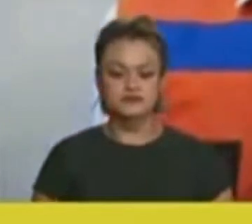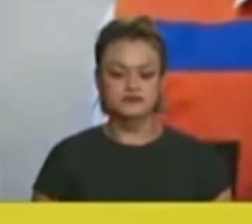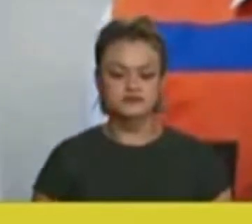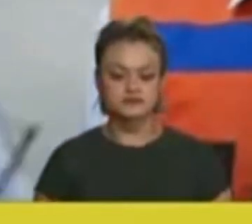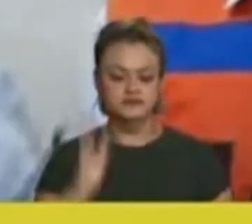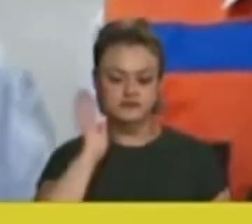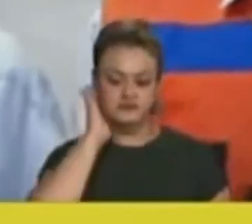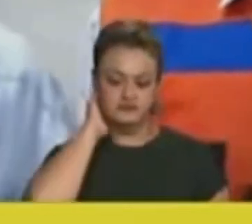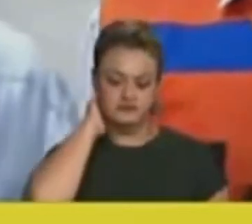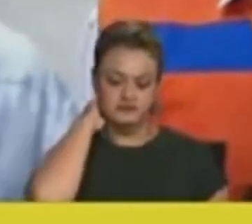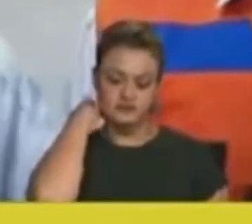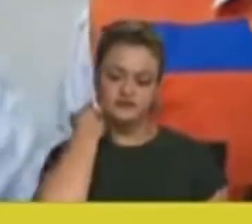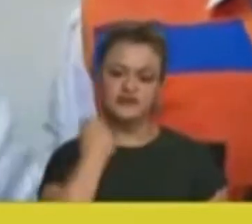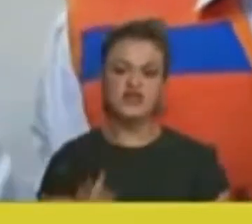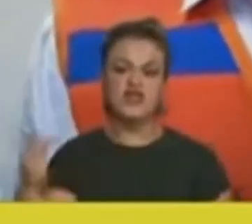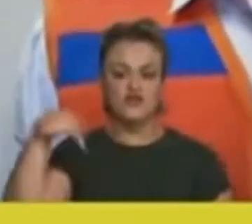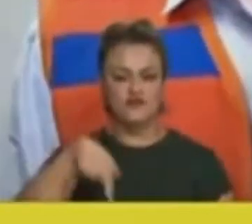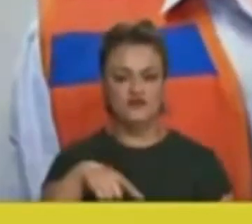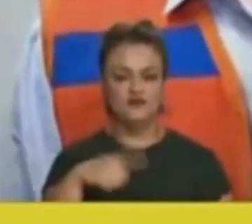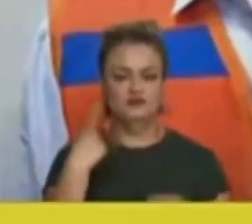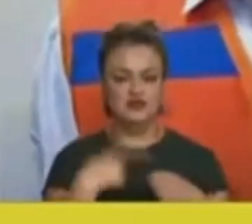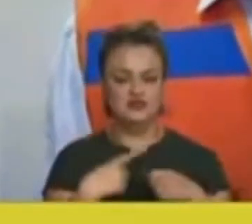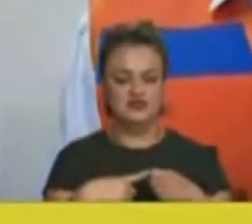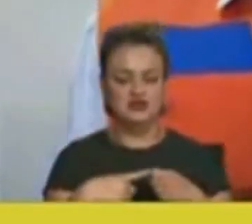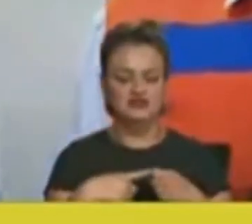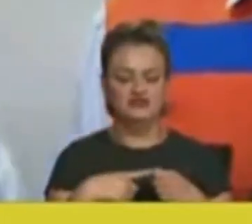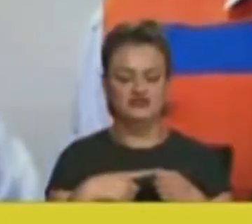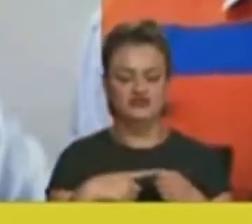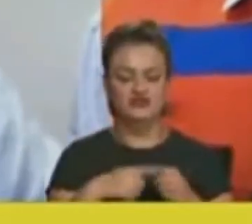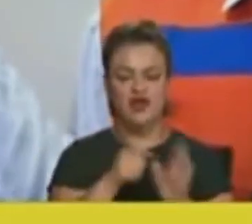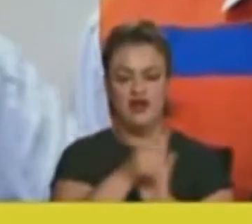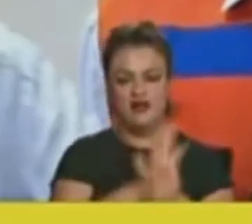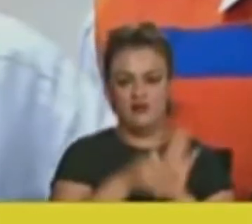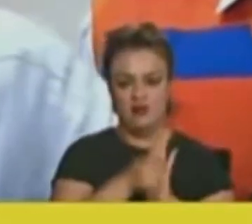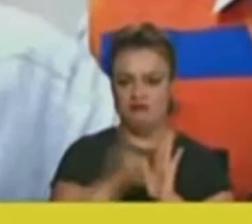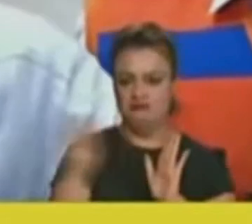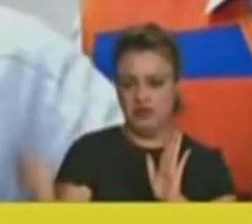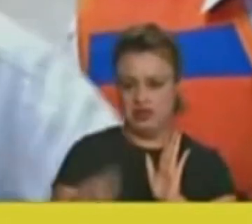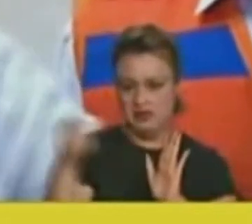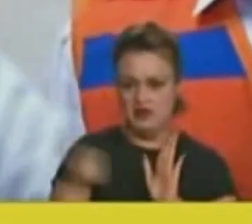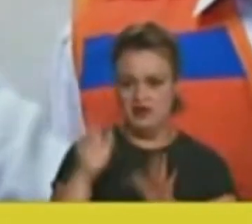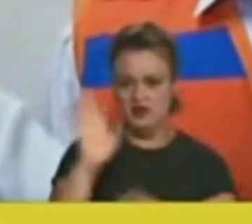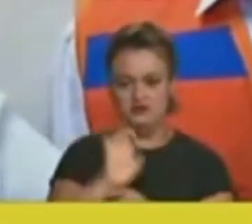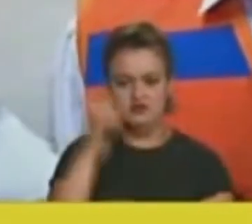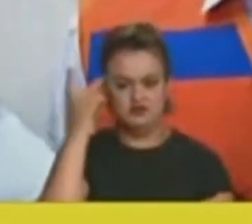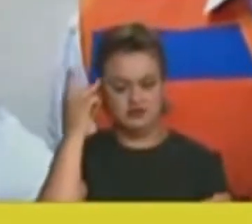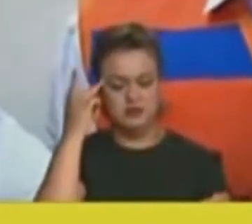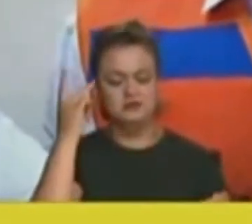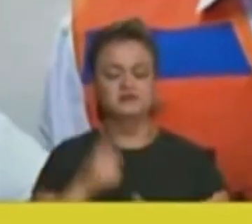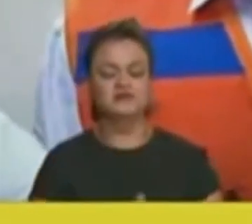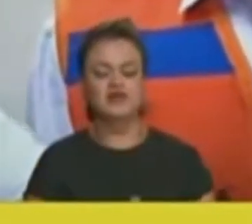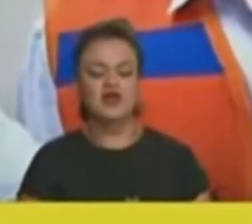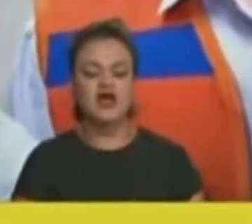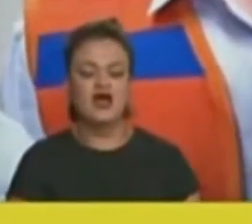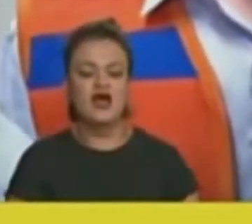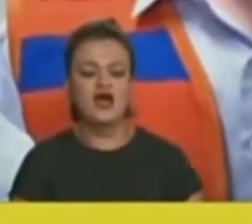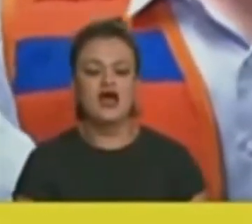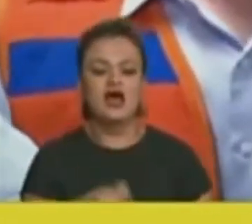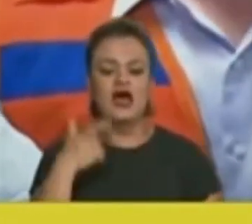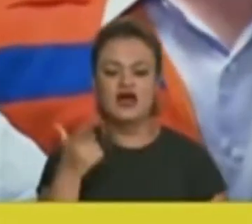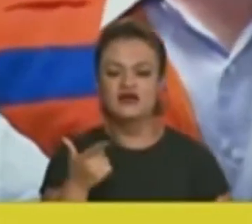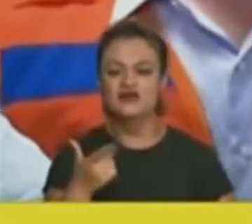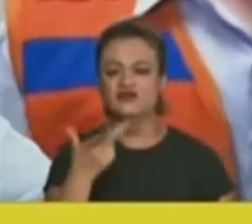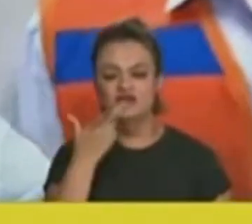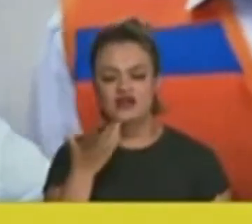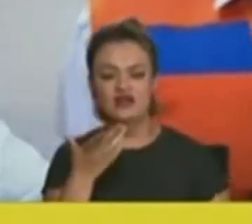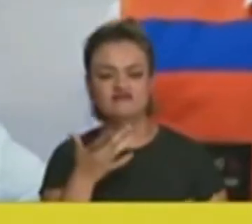to give my solidarity to a partner and Araguaia people and the victims